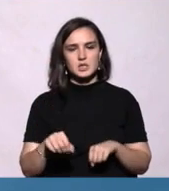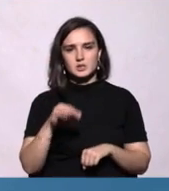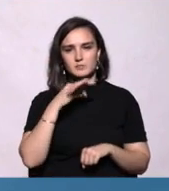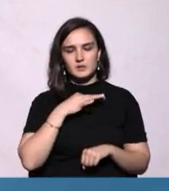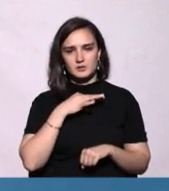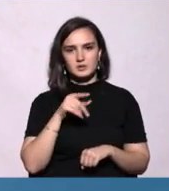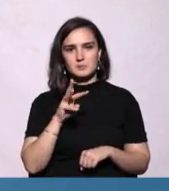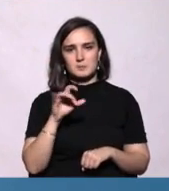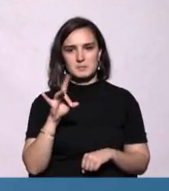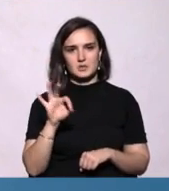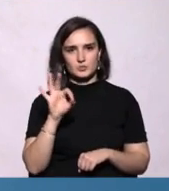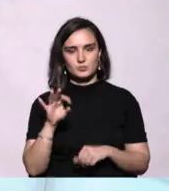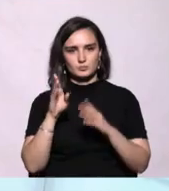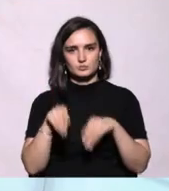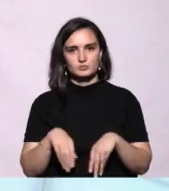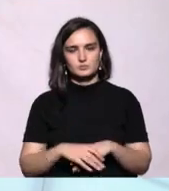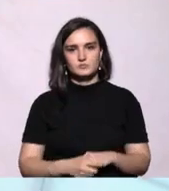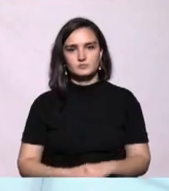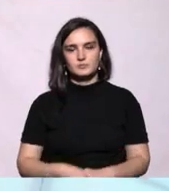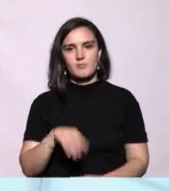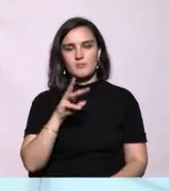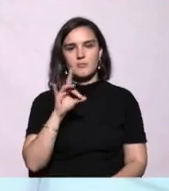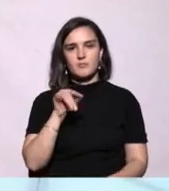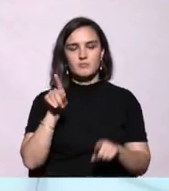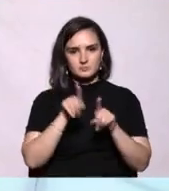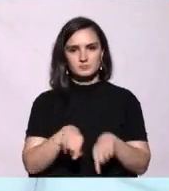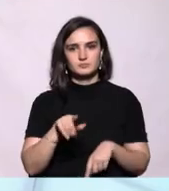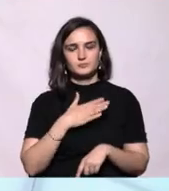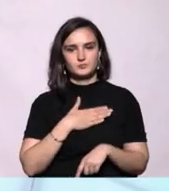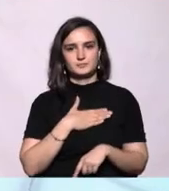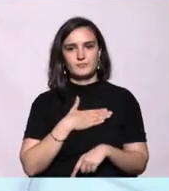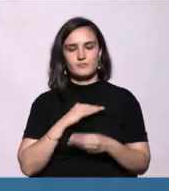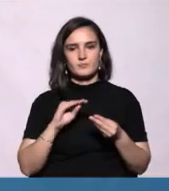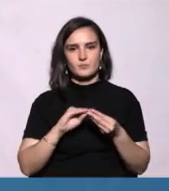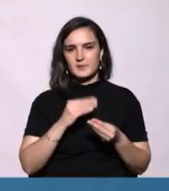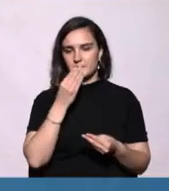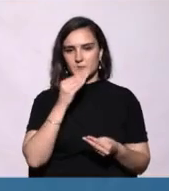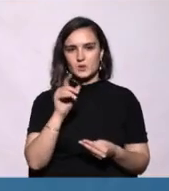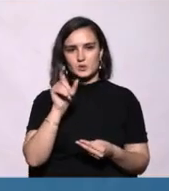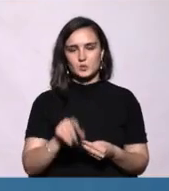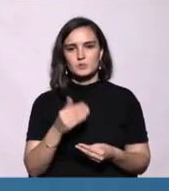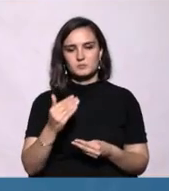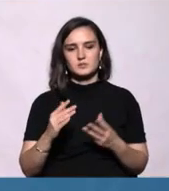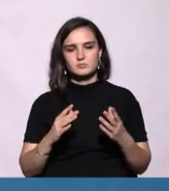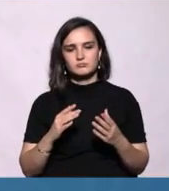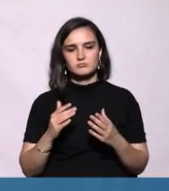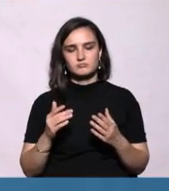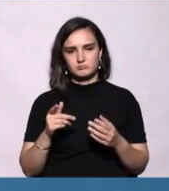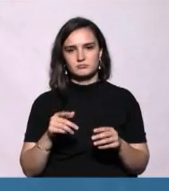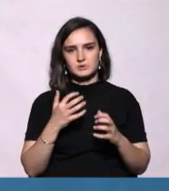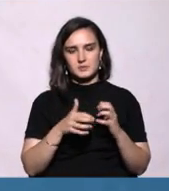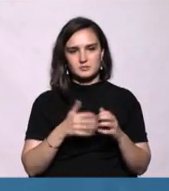me about Mary? Hmm, that Mary is also our best friend. Her hobby is do